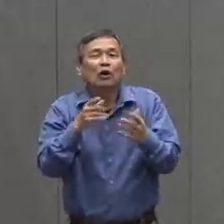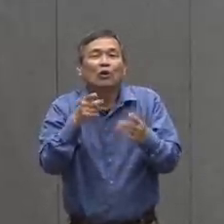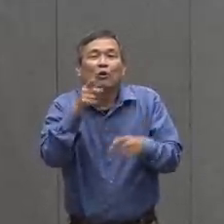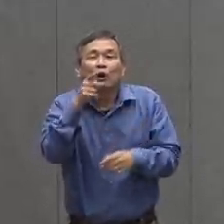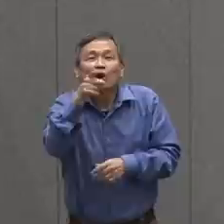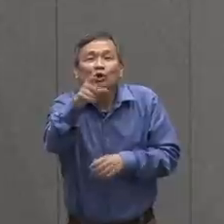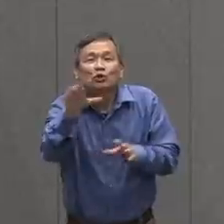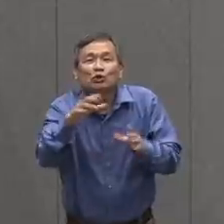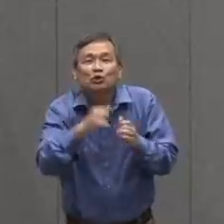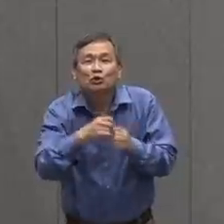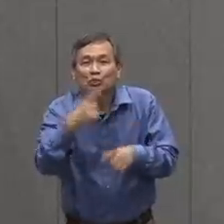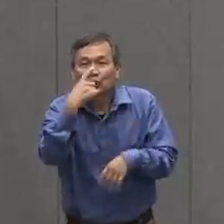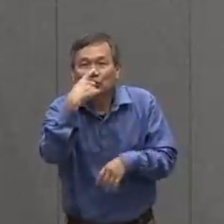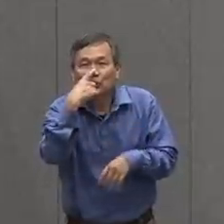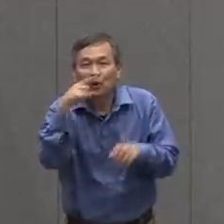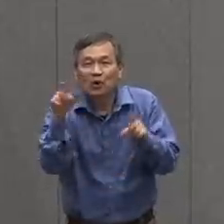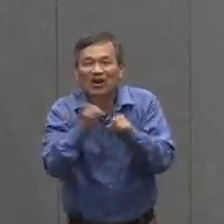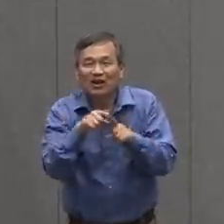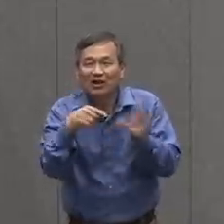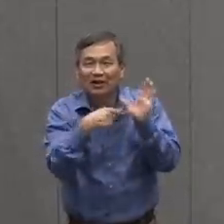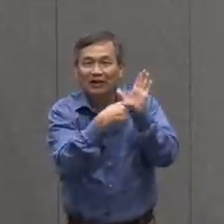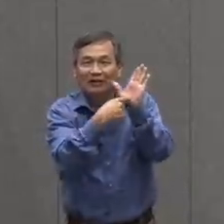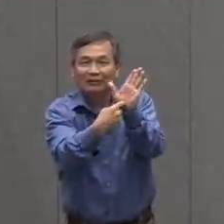like this?